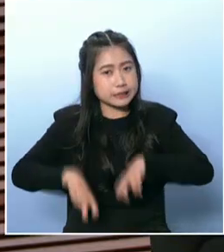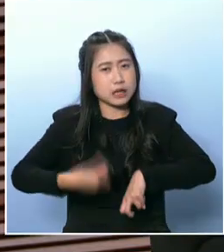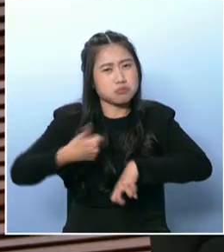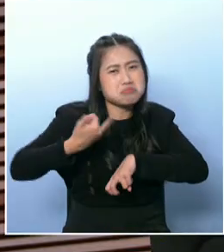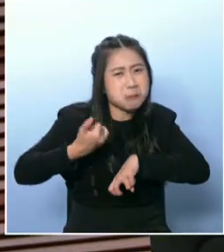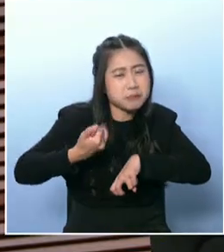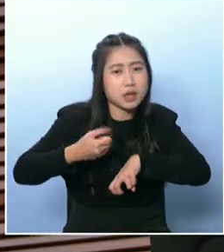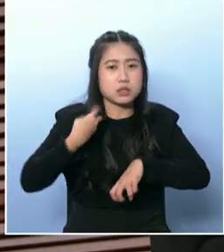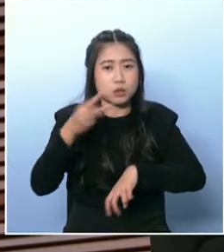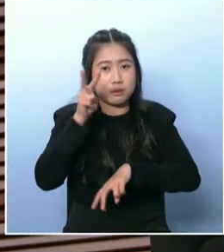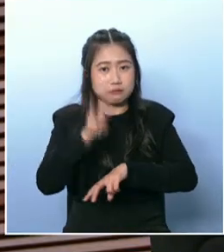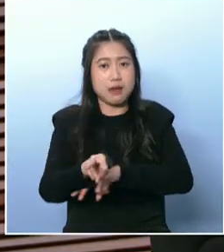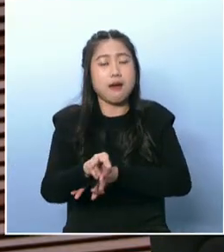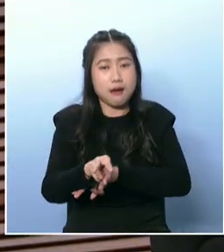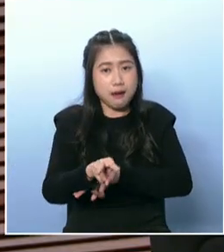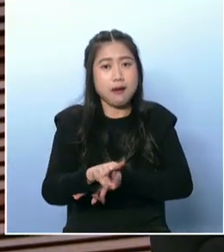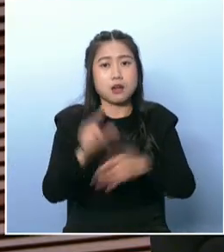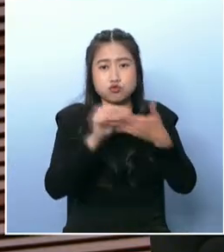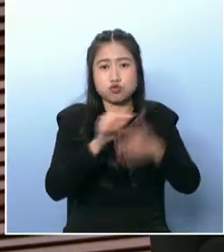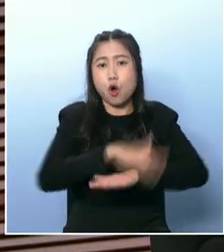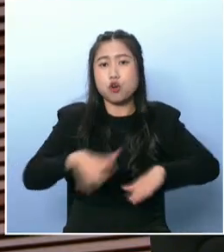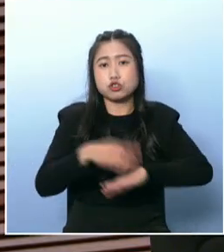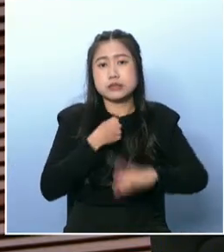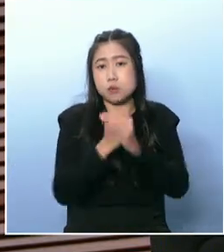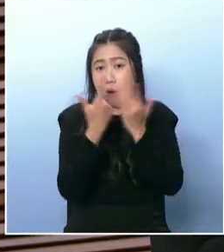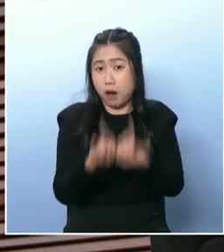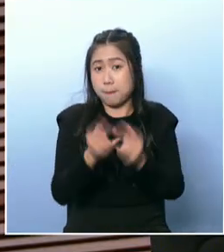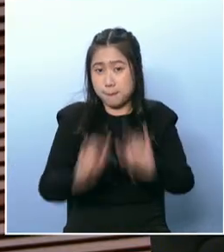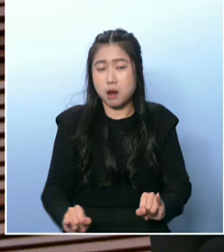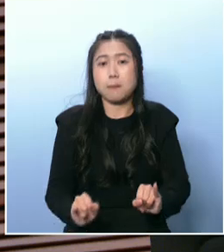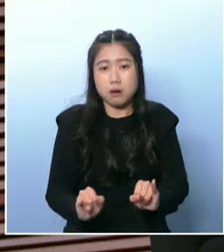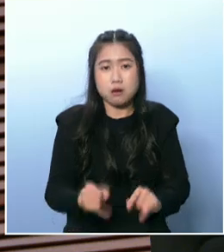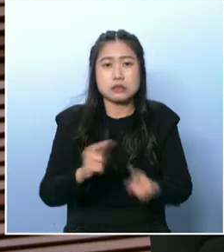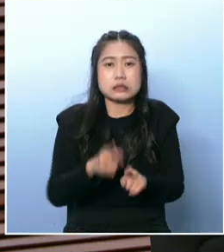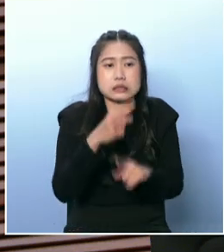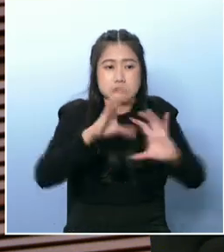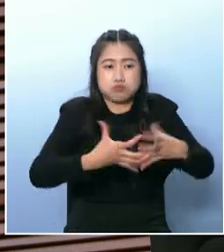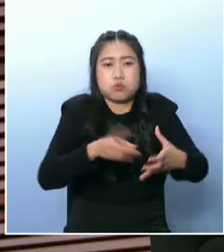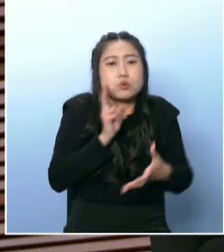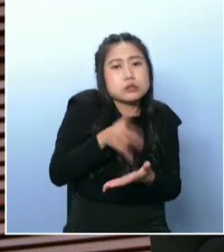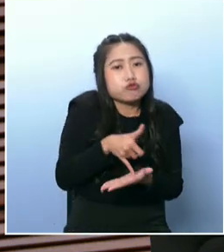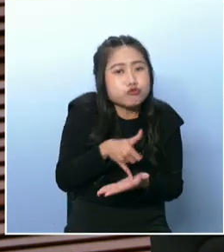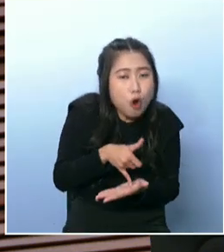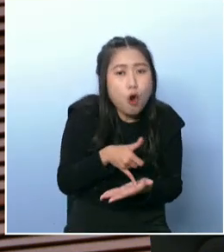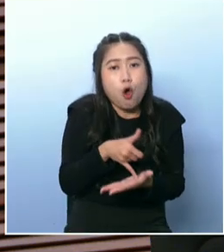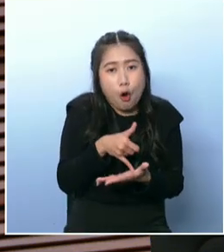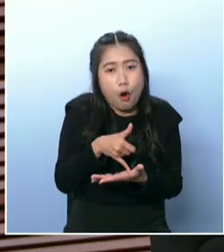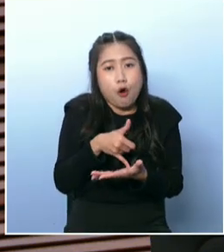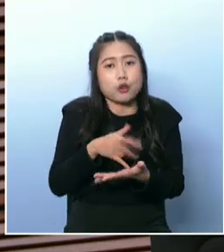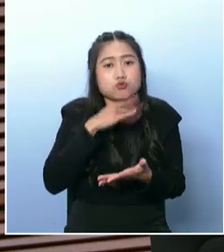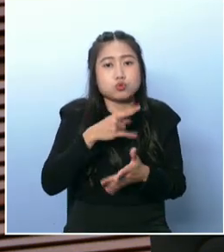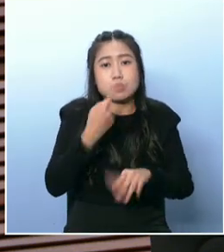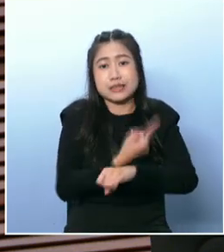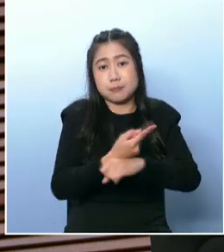back and look into it. And we also have to look at the safety issues